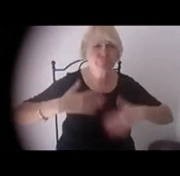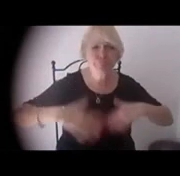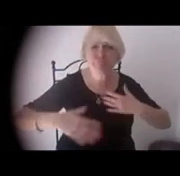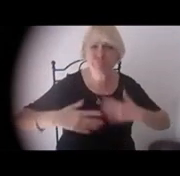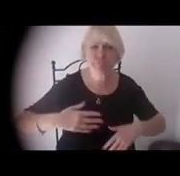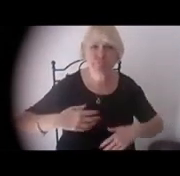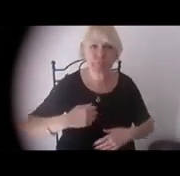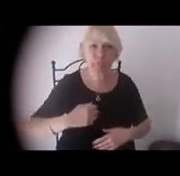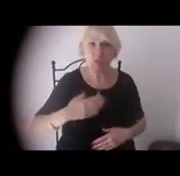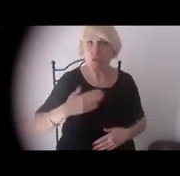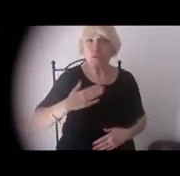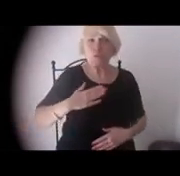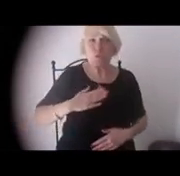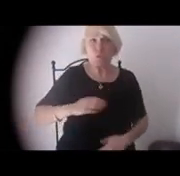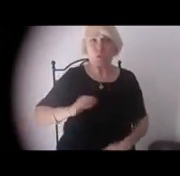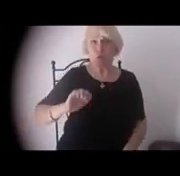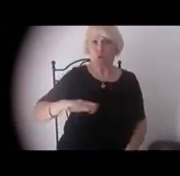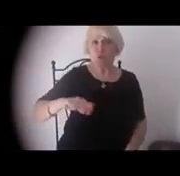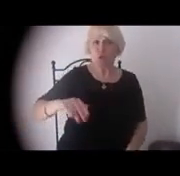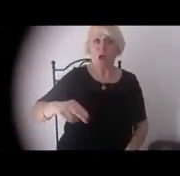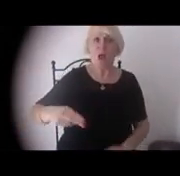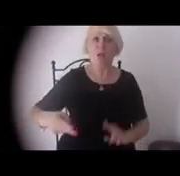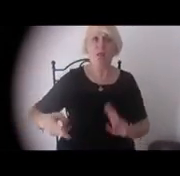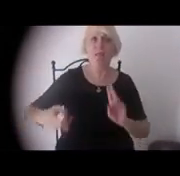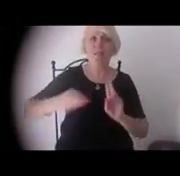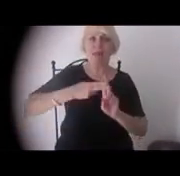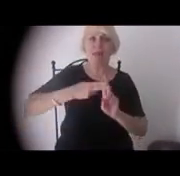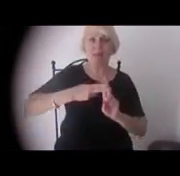a label for your child yet.